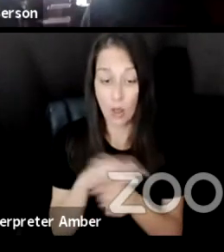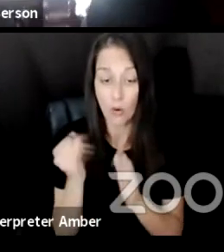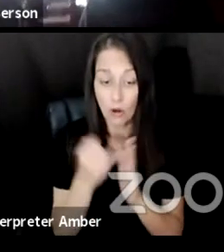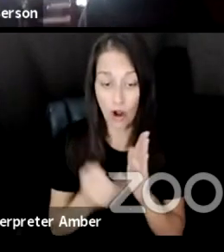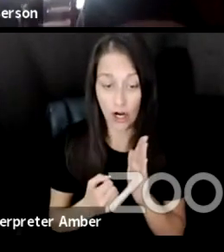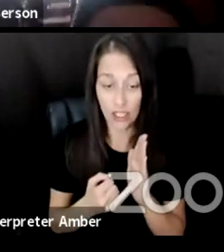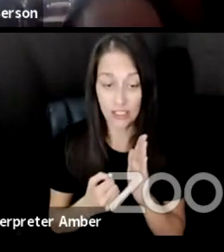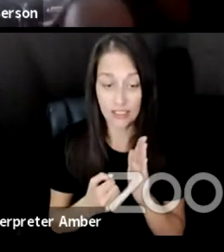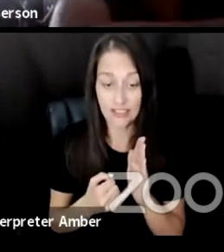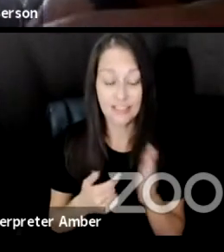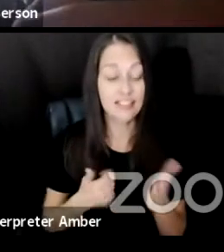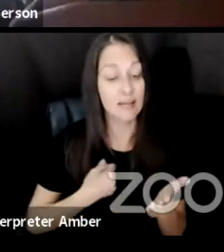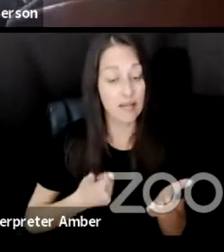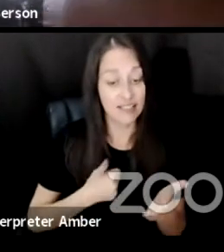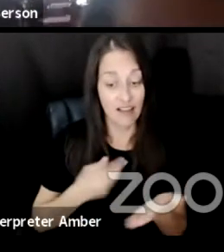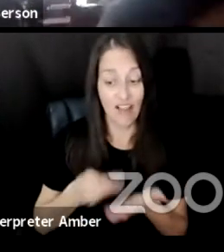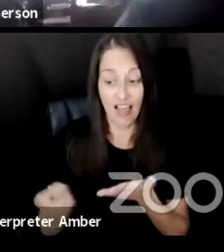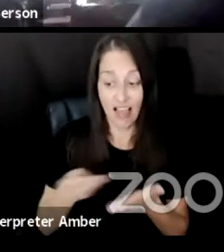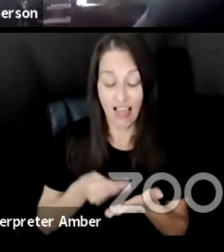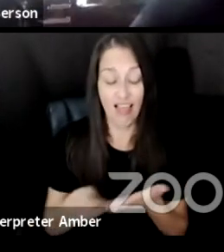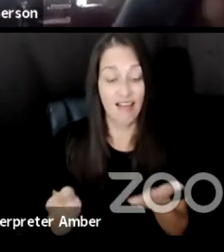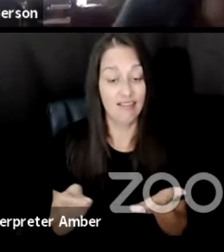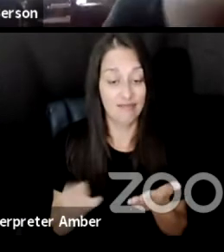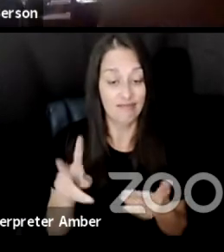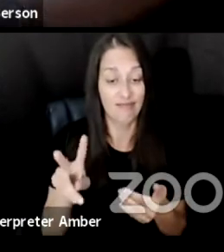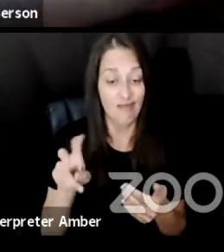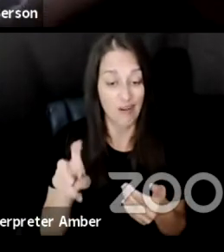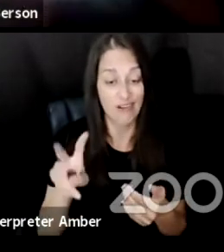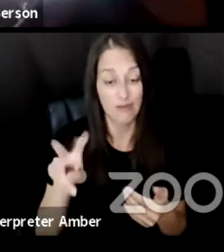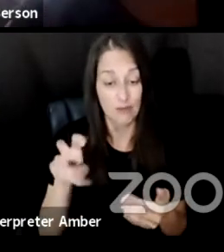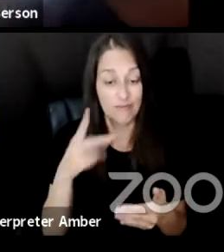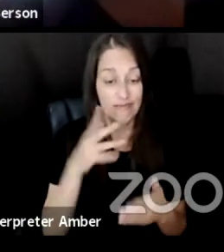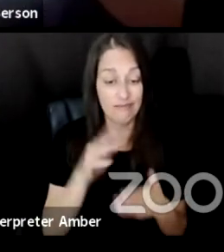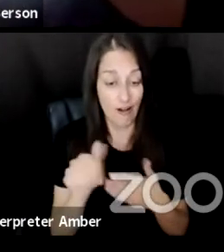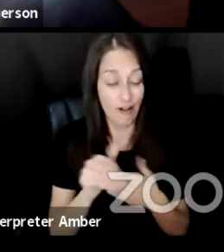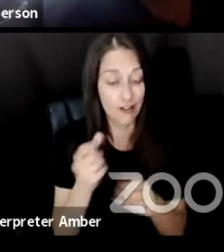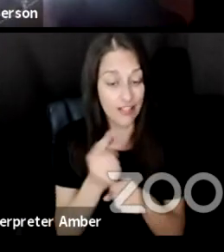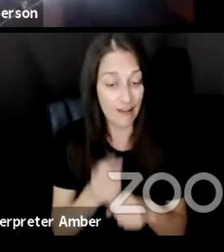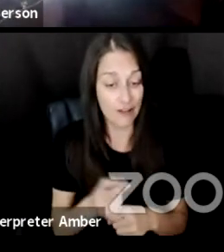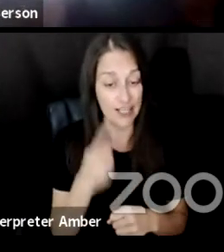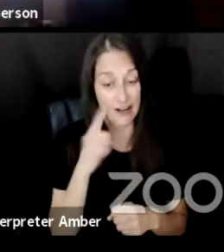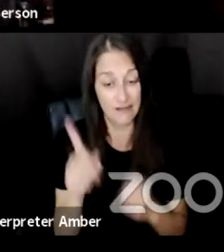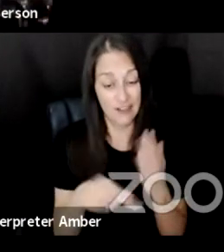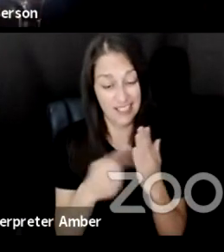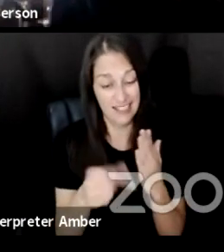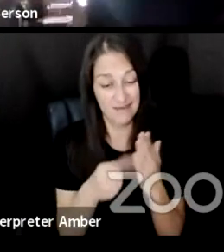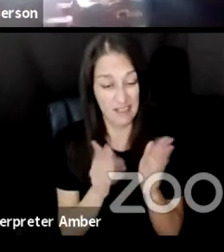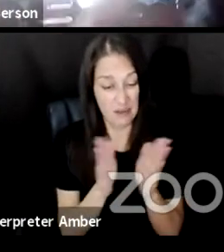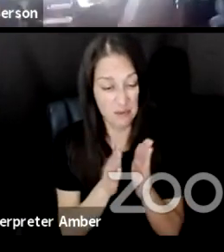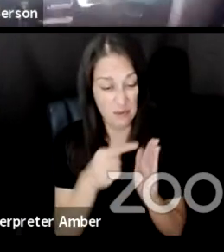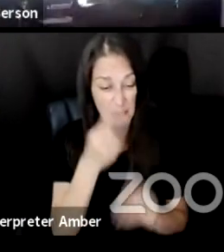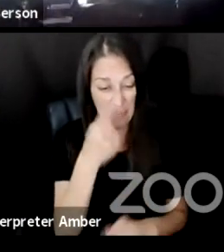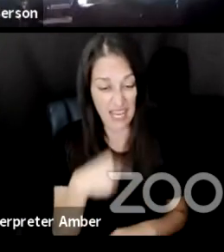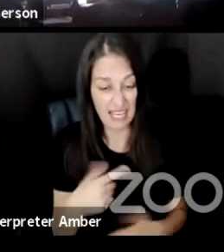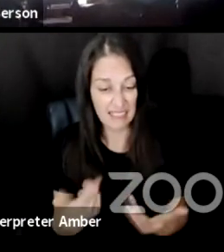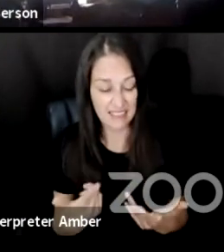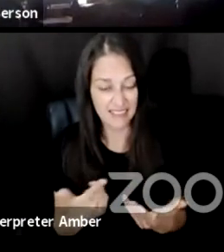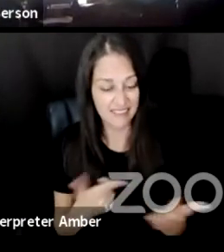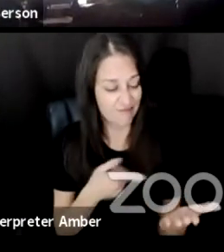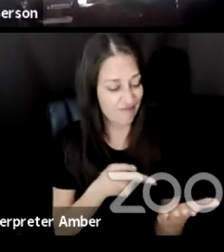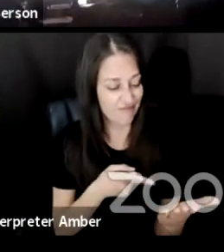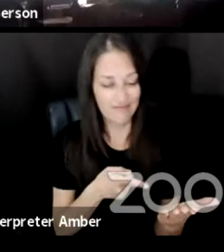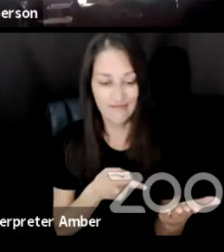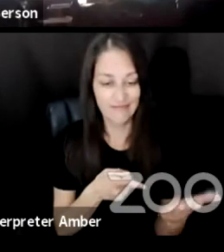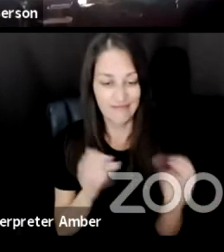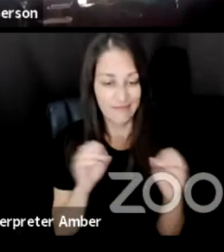for this leaflet that hardly tells me the stuff I want to know. So, I mean, I agree with you. There has to be a lot of different